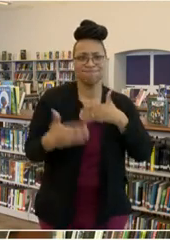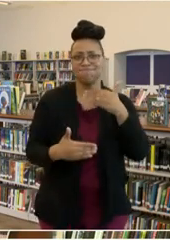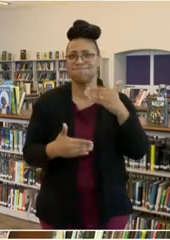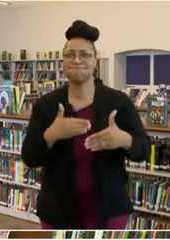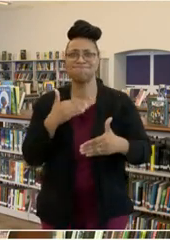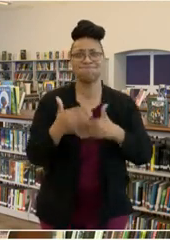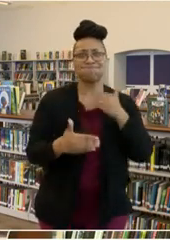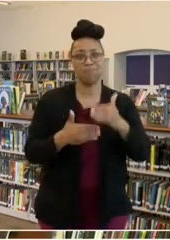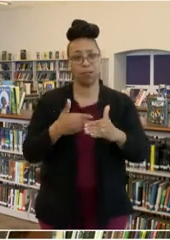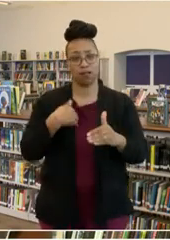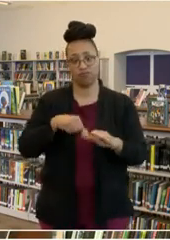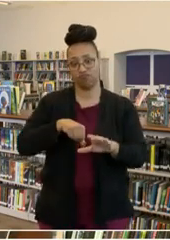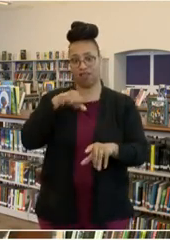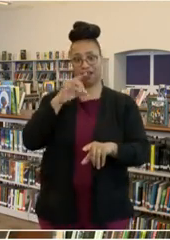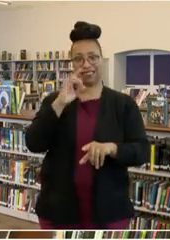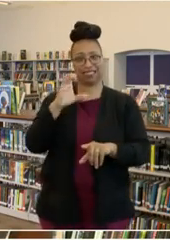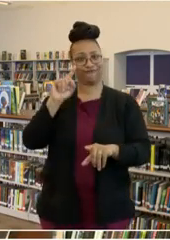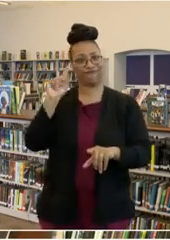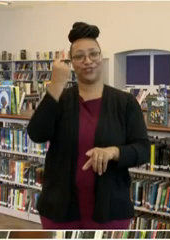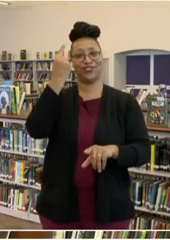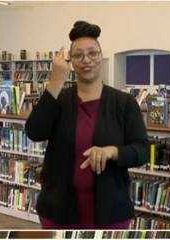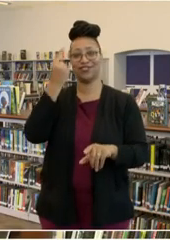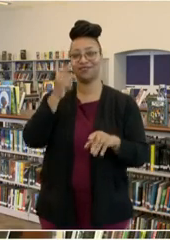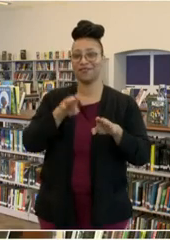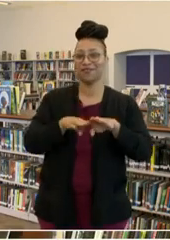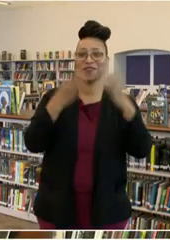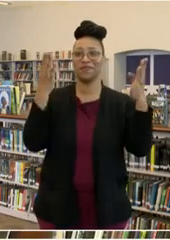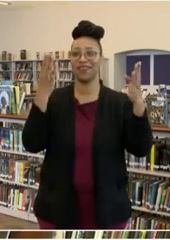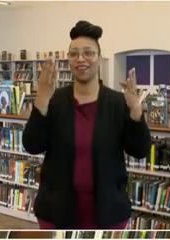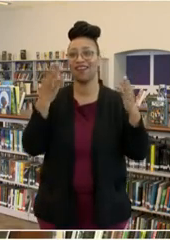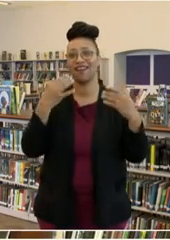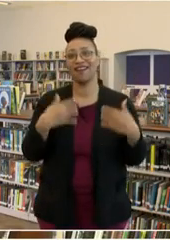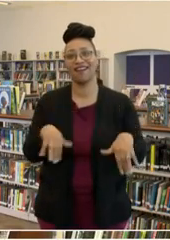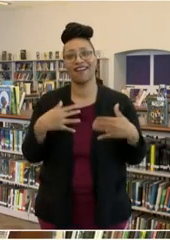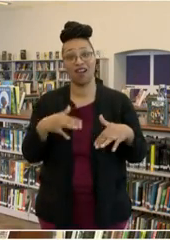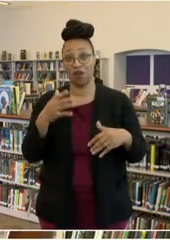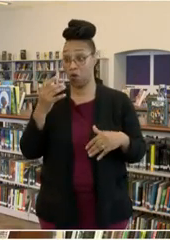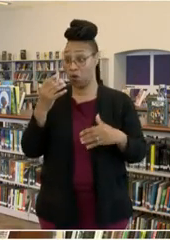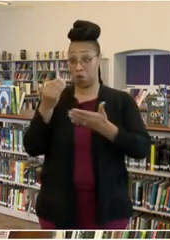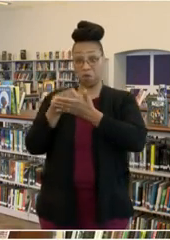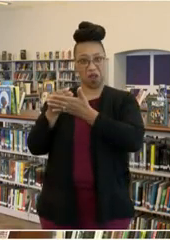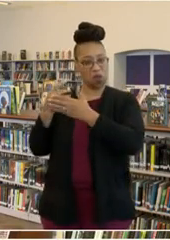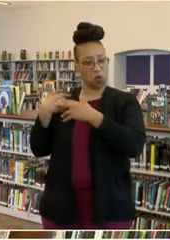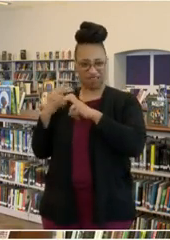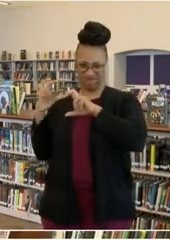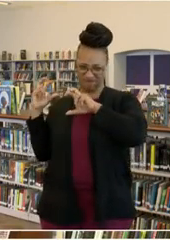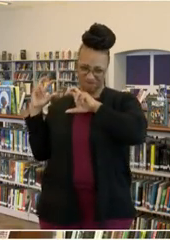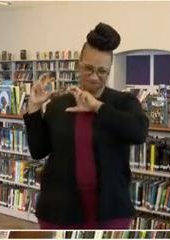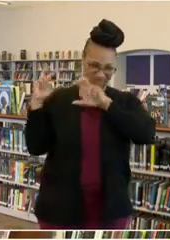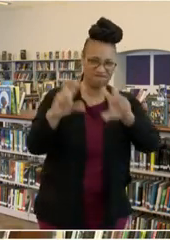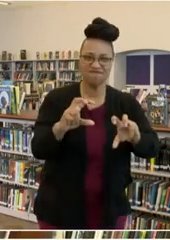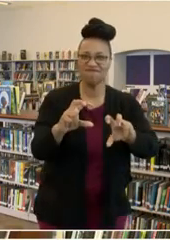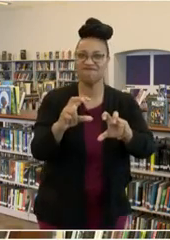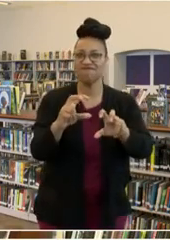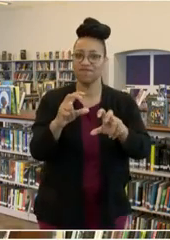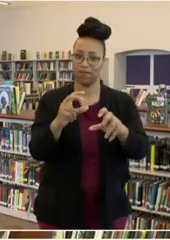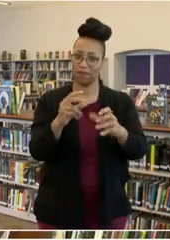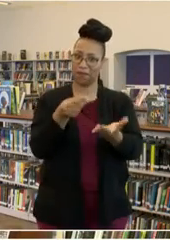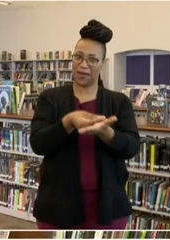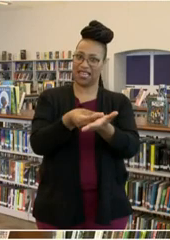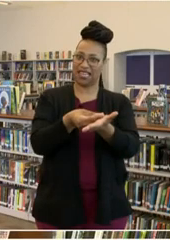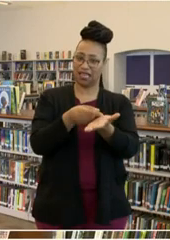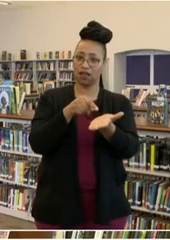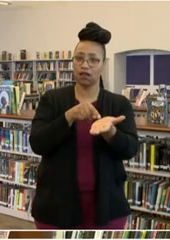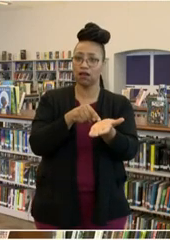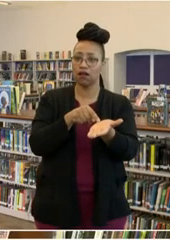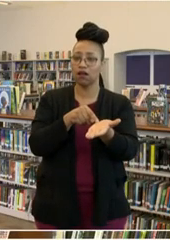necessary money investments. We have selected the best proven measures that we know